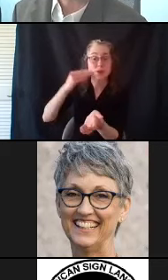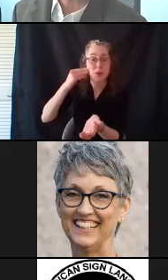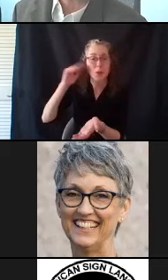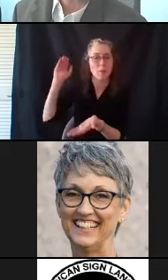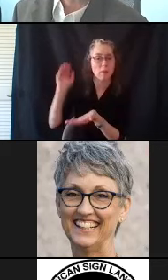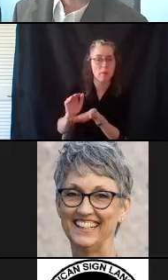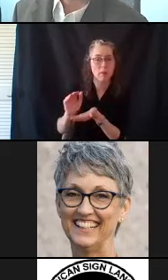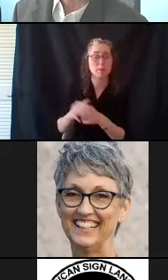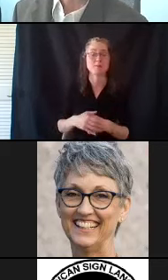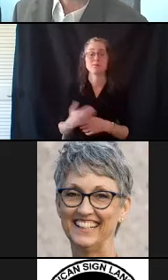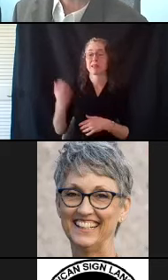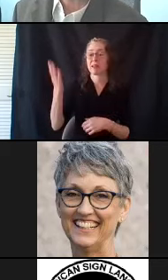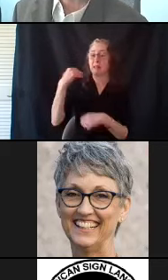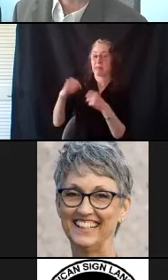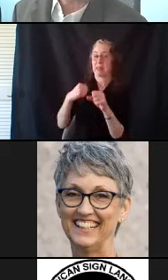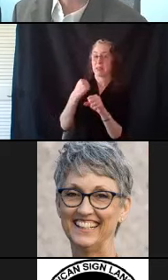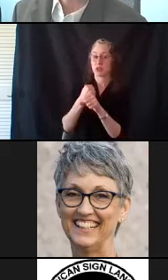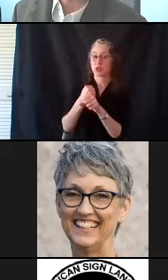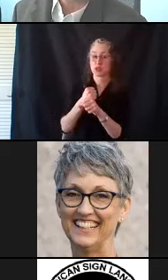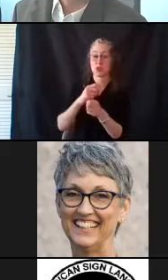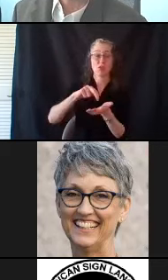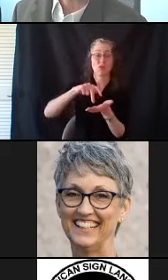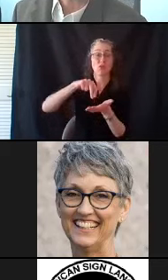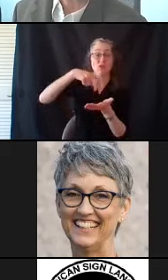in the country, falls and injuries cost